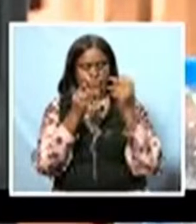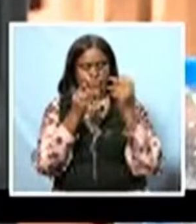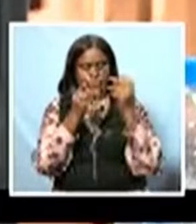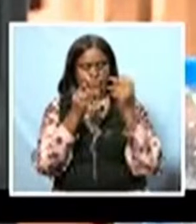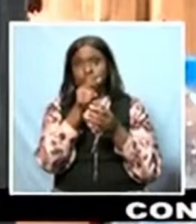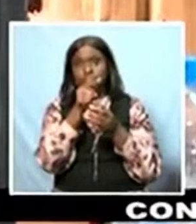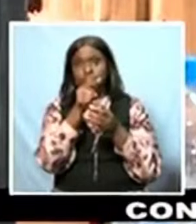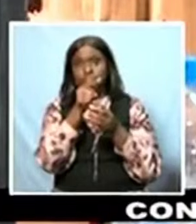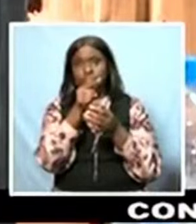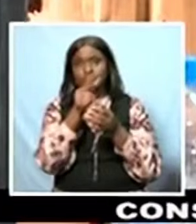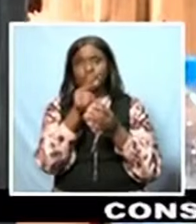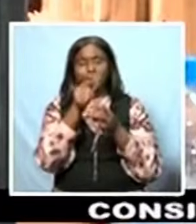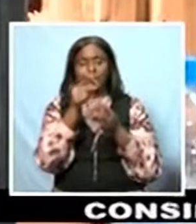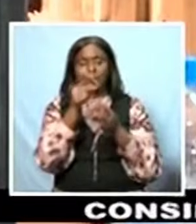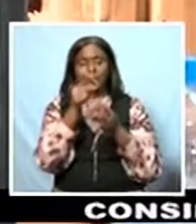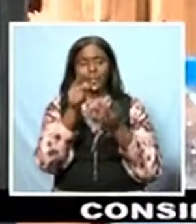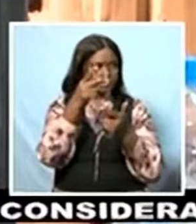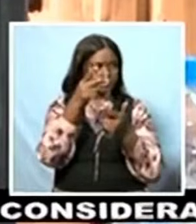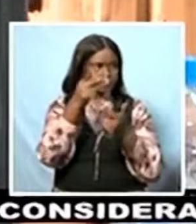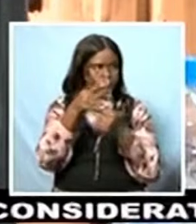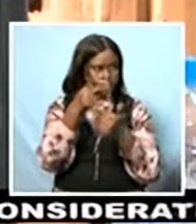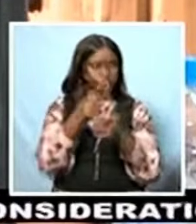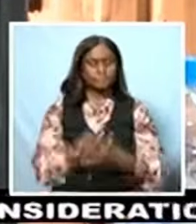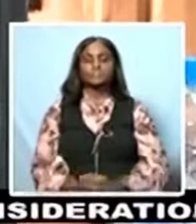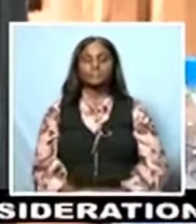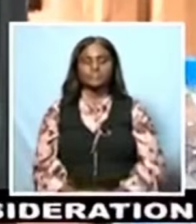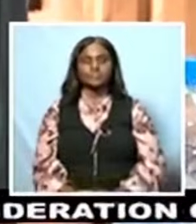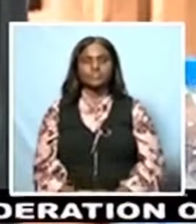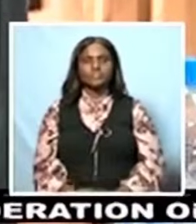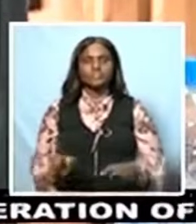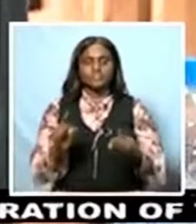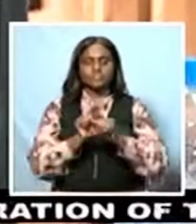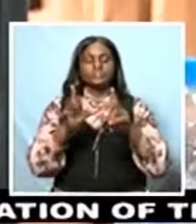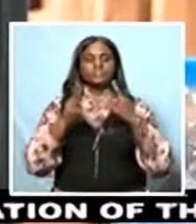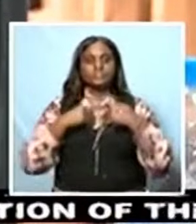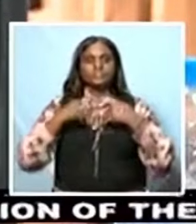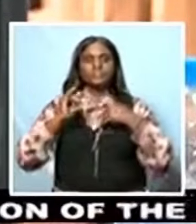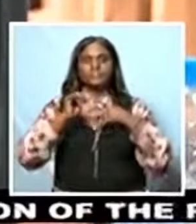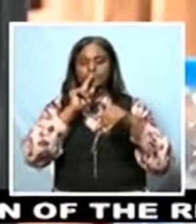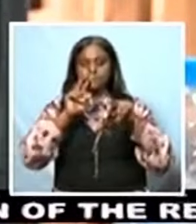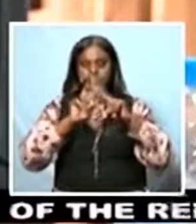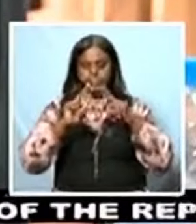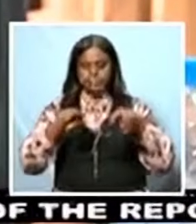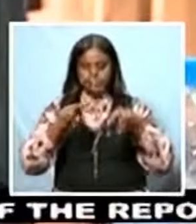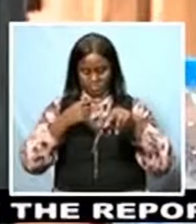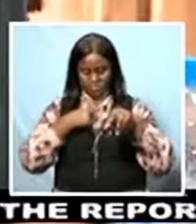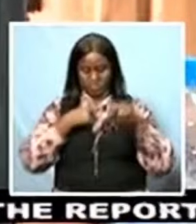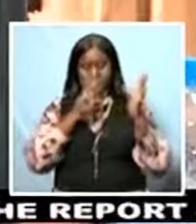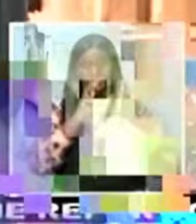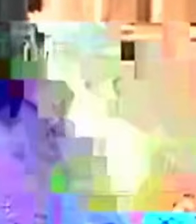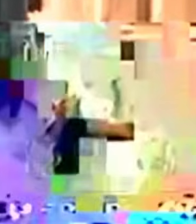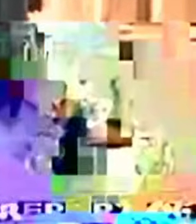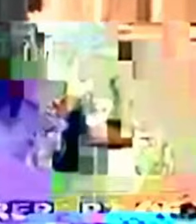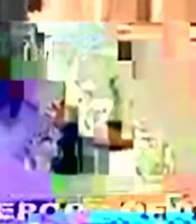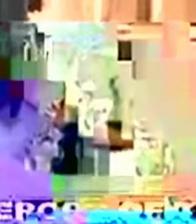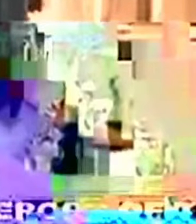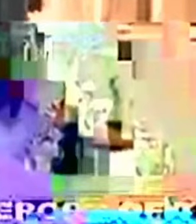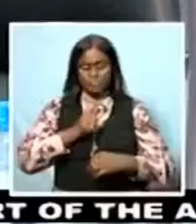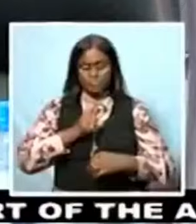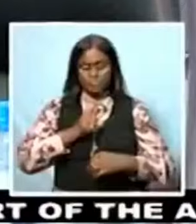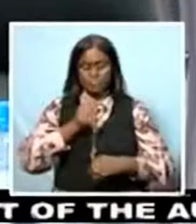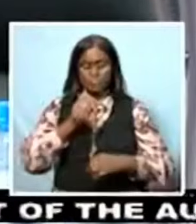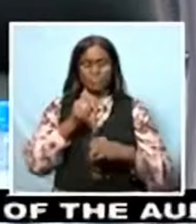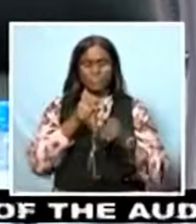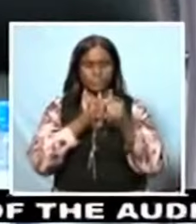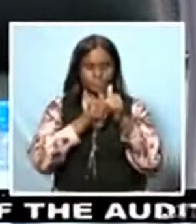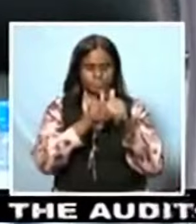said prioritize? I'm admitting, Chair, we're supposed to say we go by